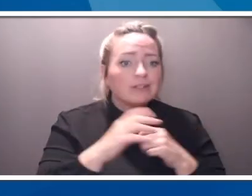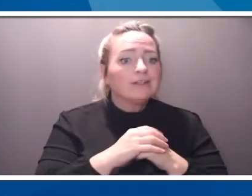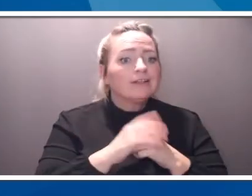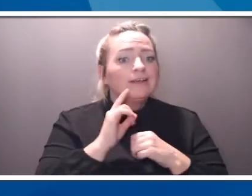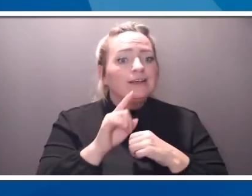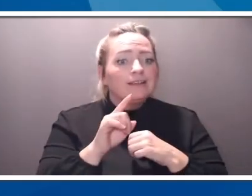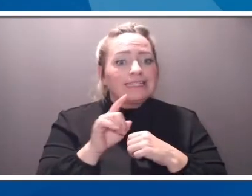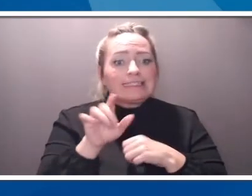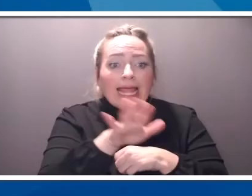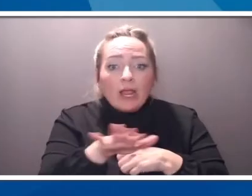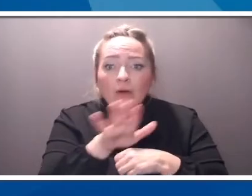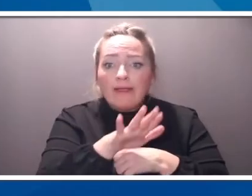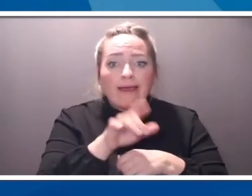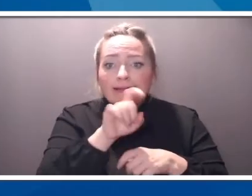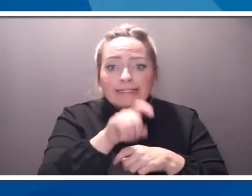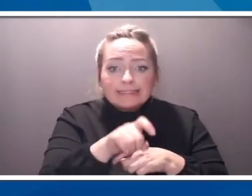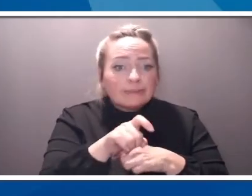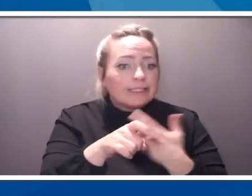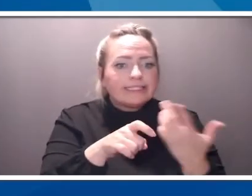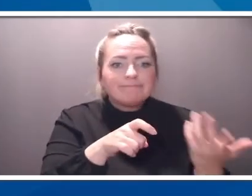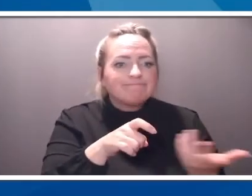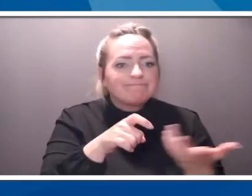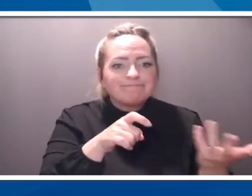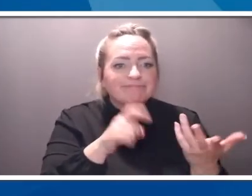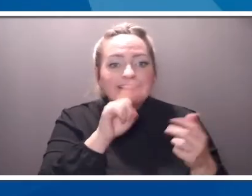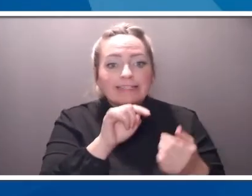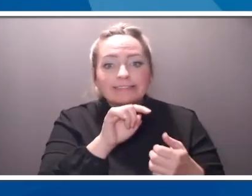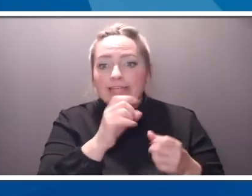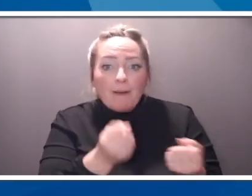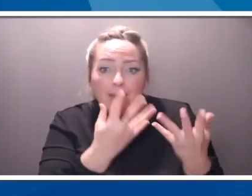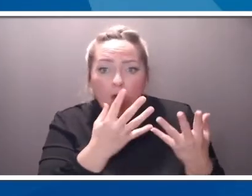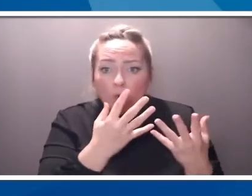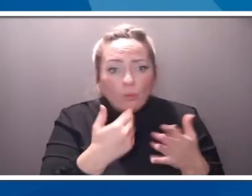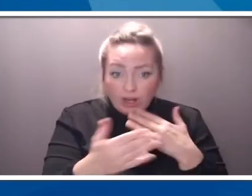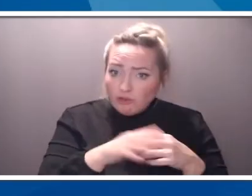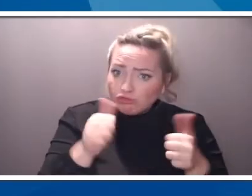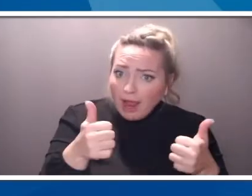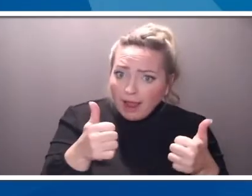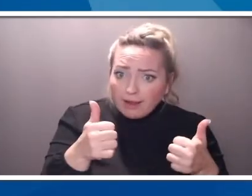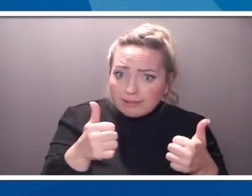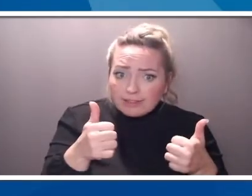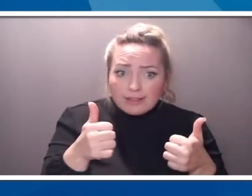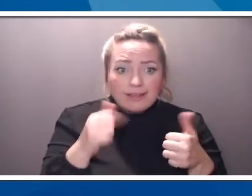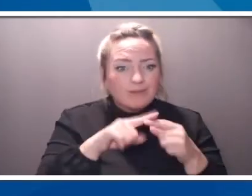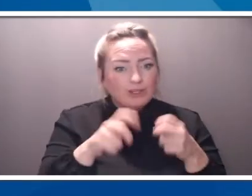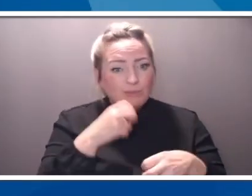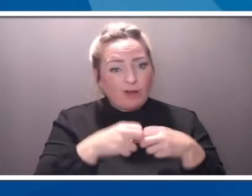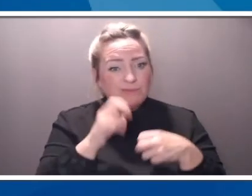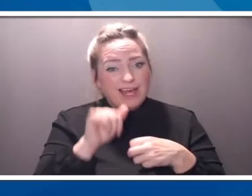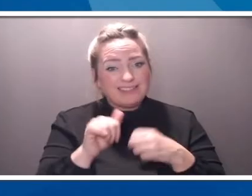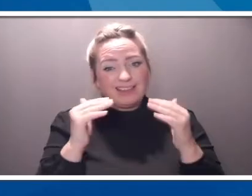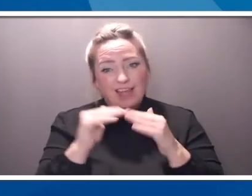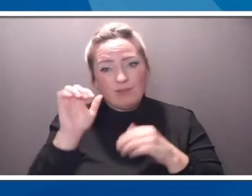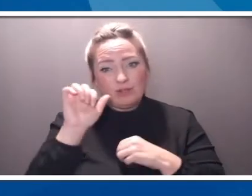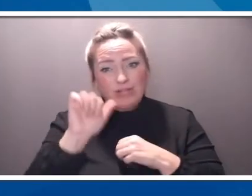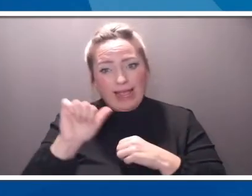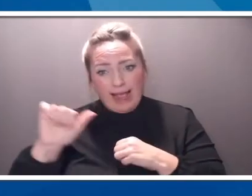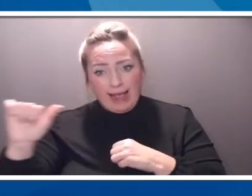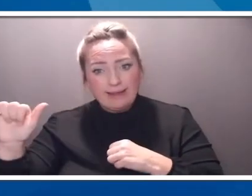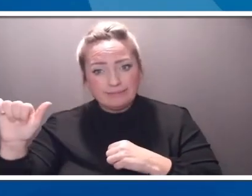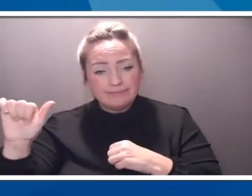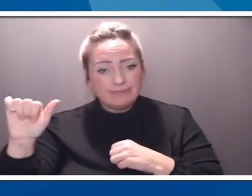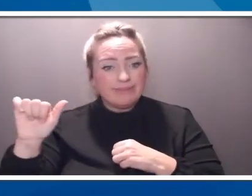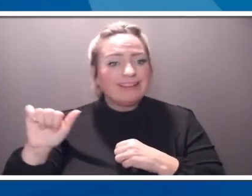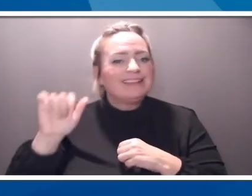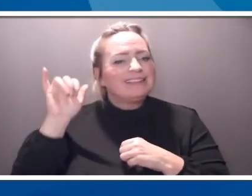color contrast. This area altogether needs to be, this amount and everything else, which is great. The only problem is that